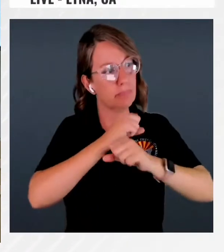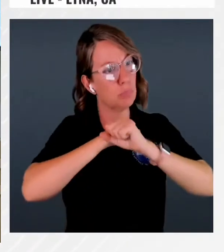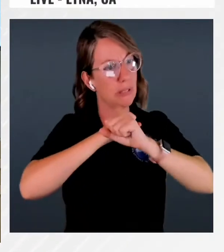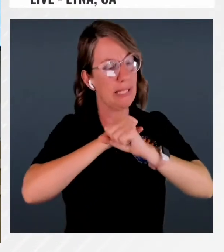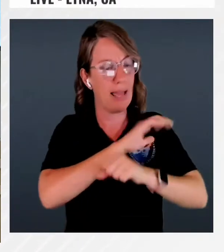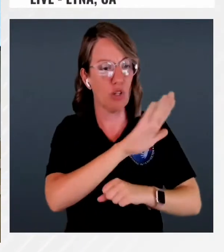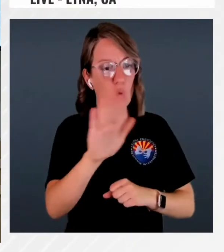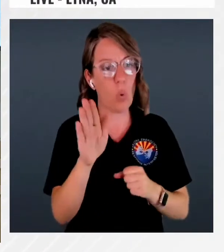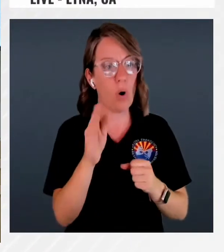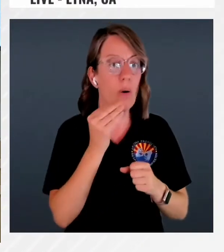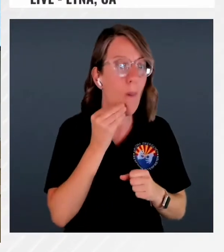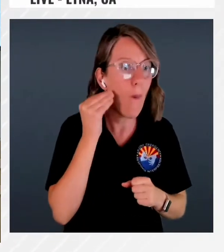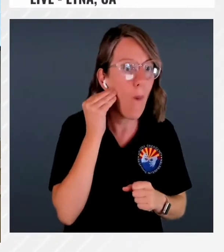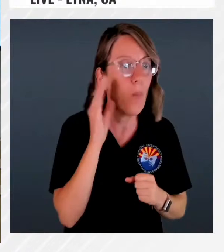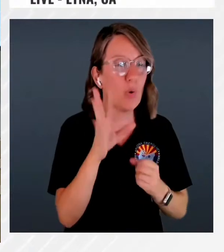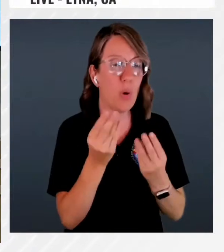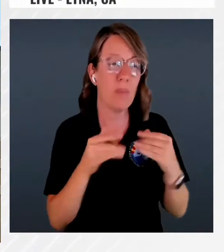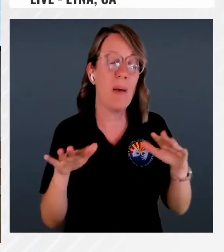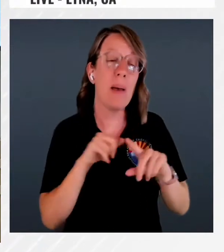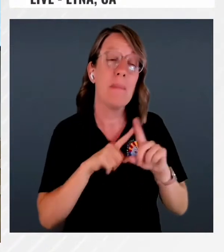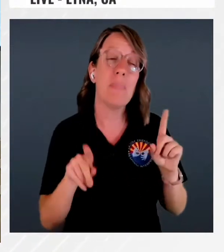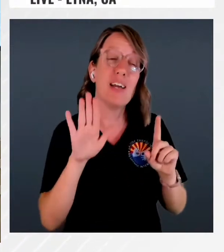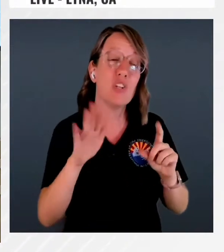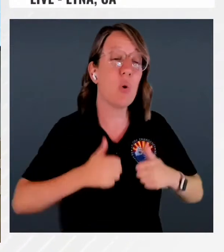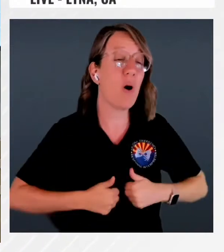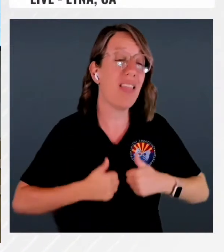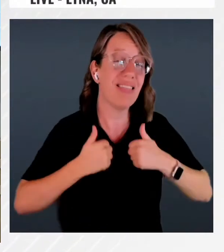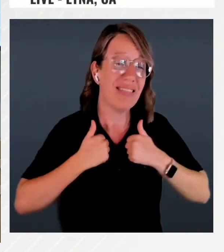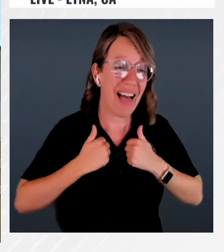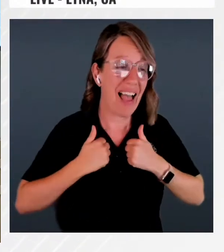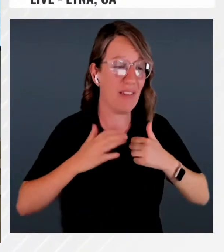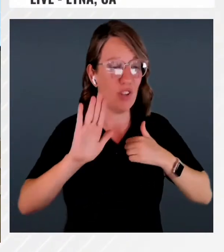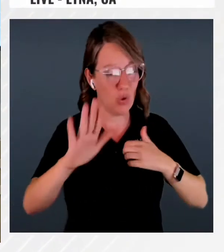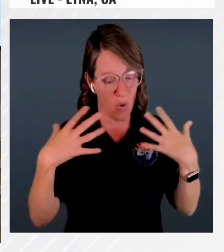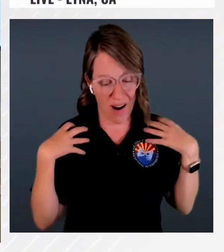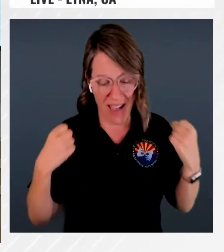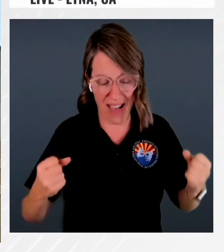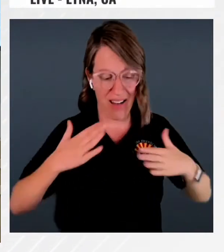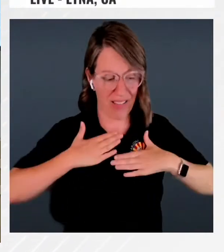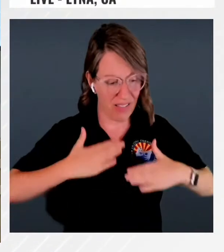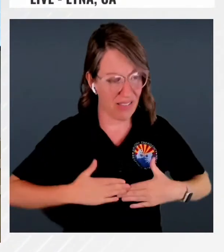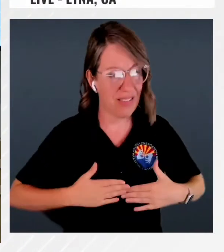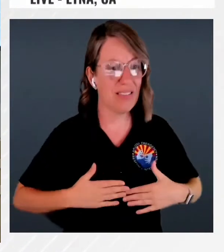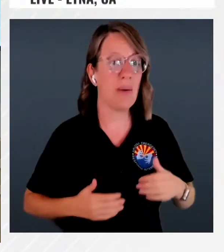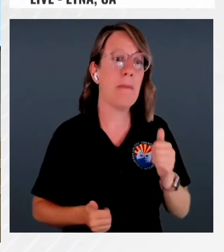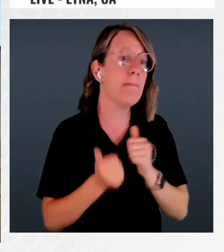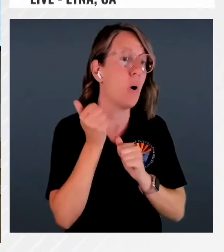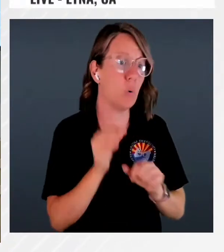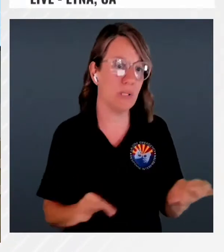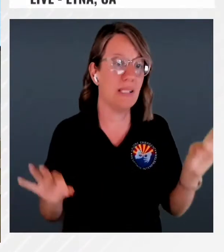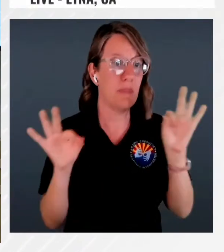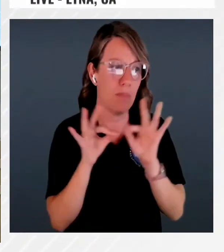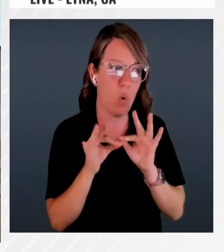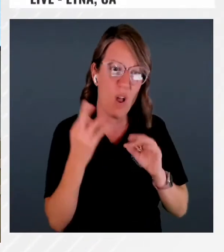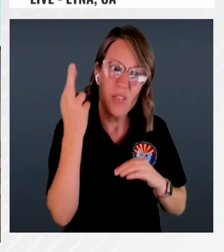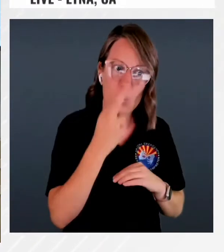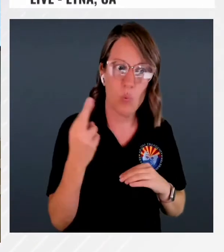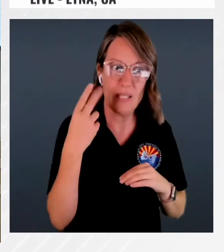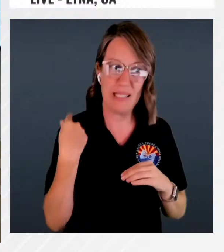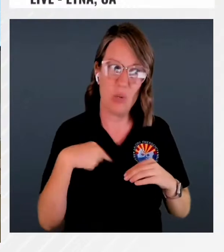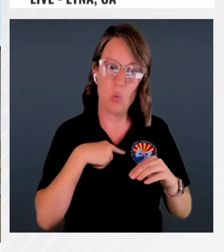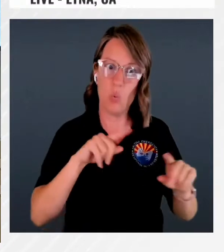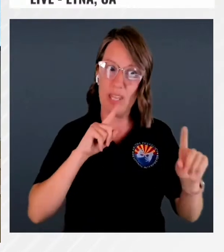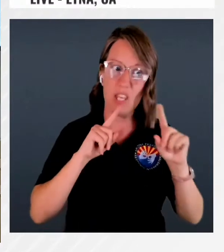more important than your property, and that is a main reason why we push these orders, and we push them very quickly. So